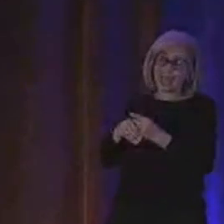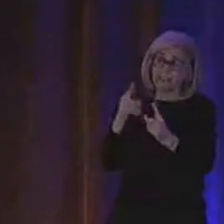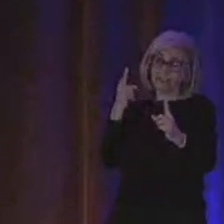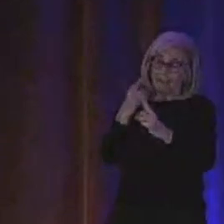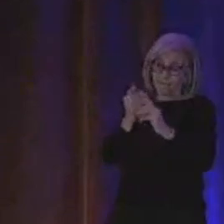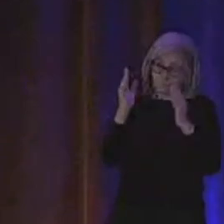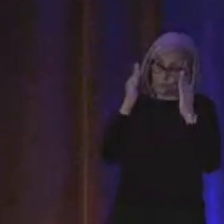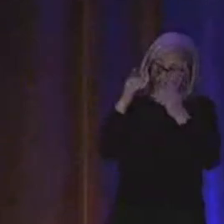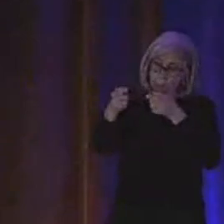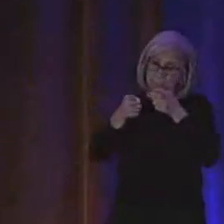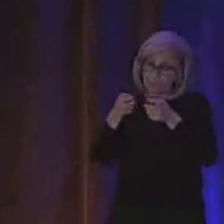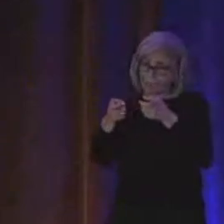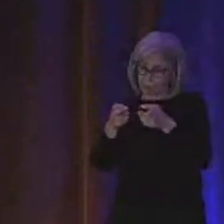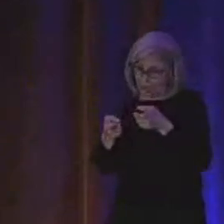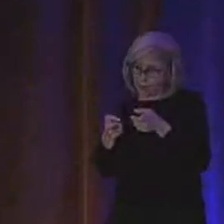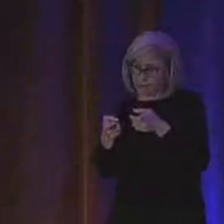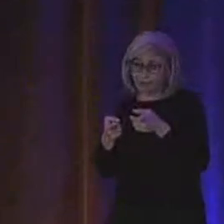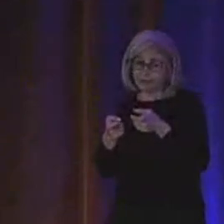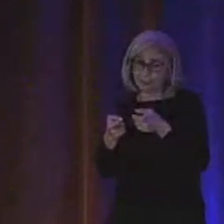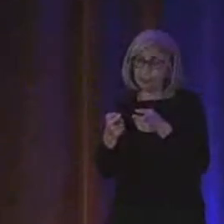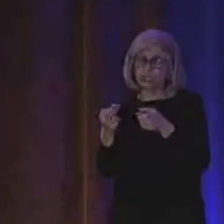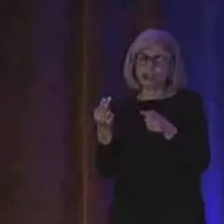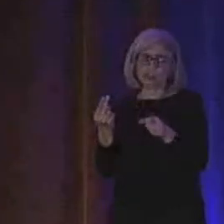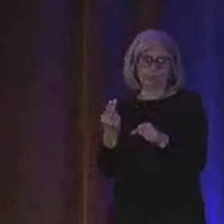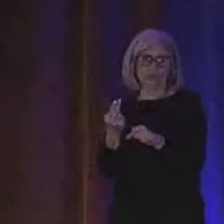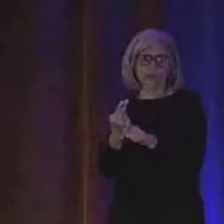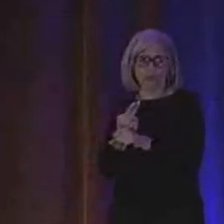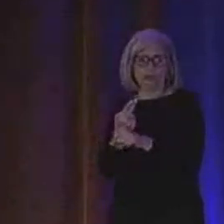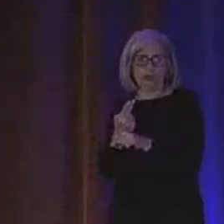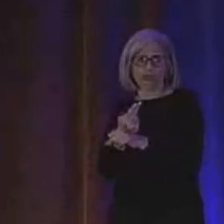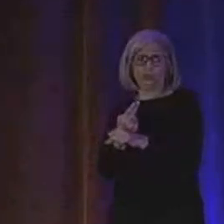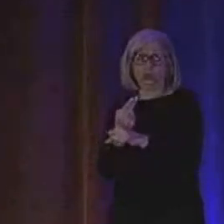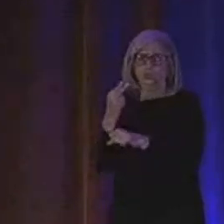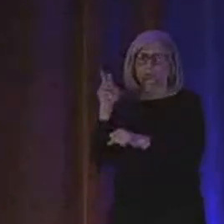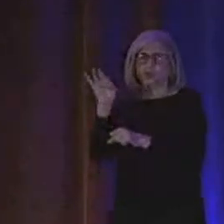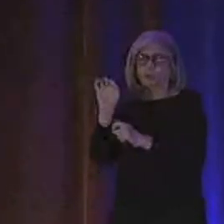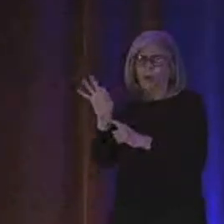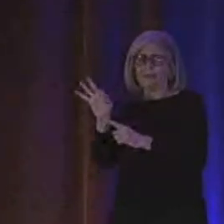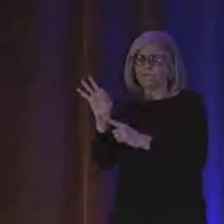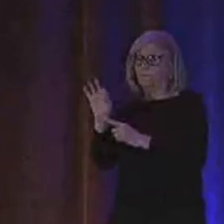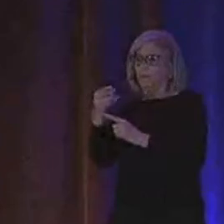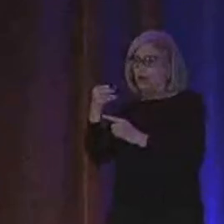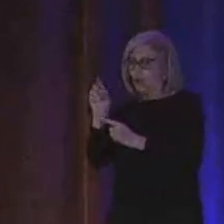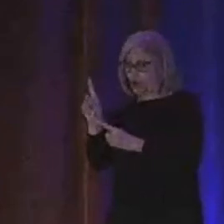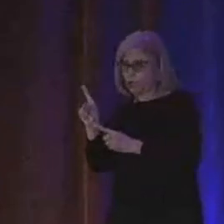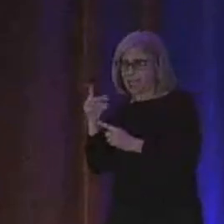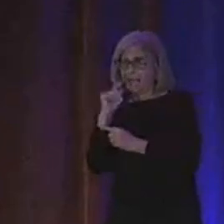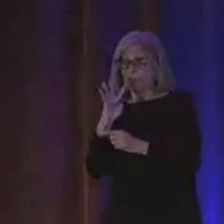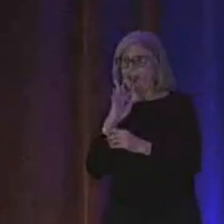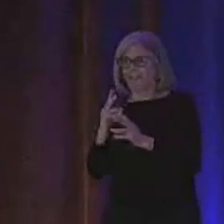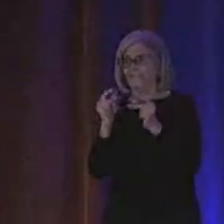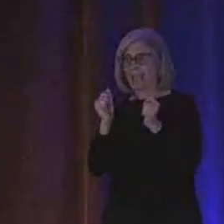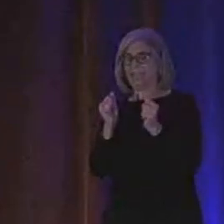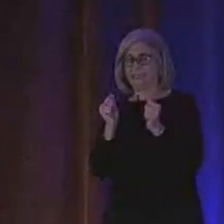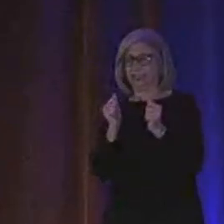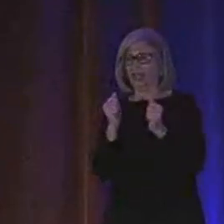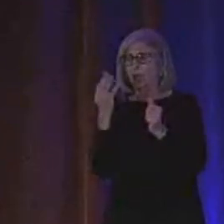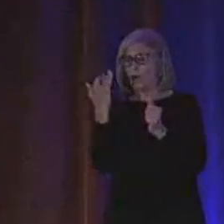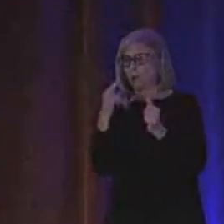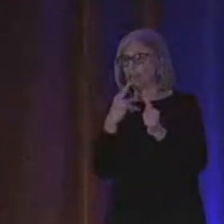focus management. So you'll use the useRef hook. And I'm going fast because I want to talk about the